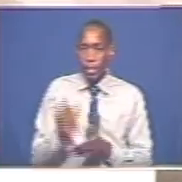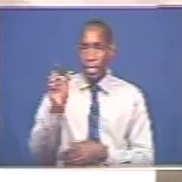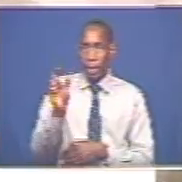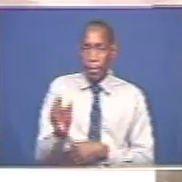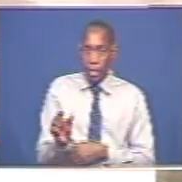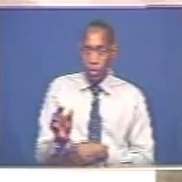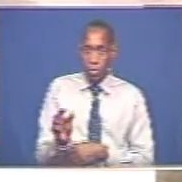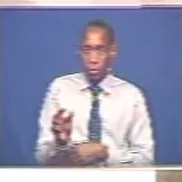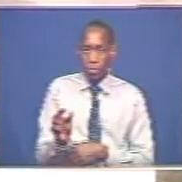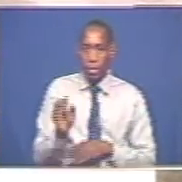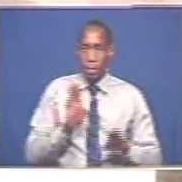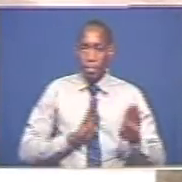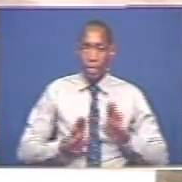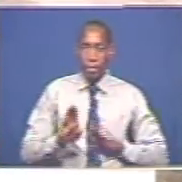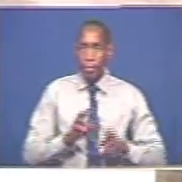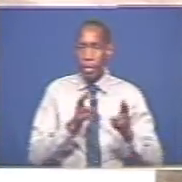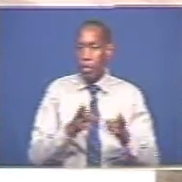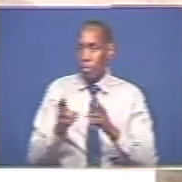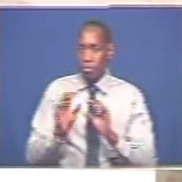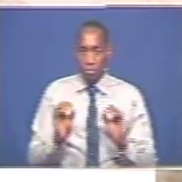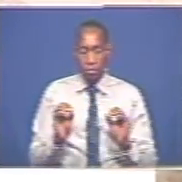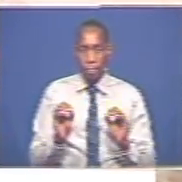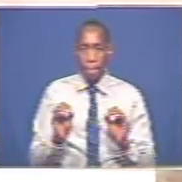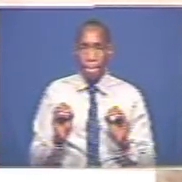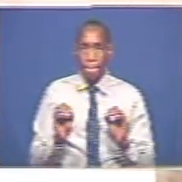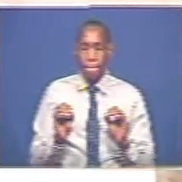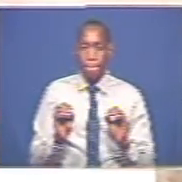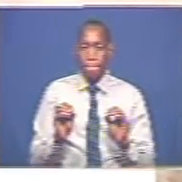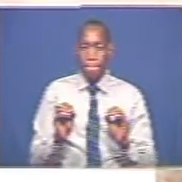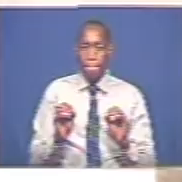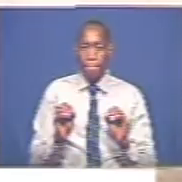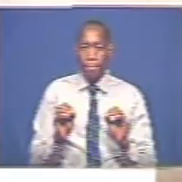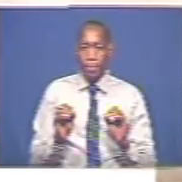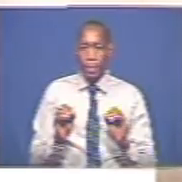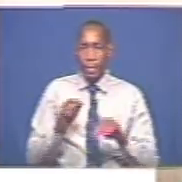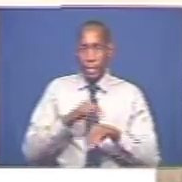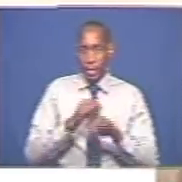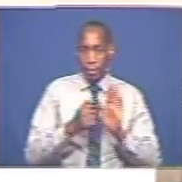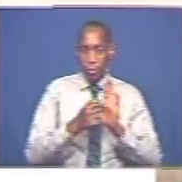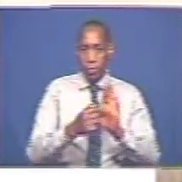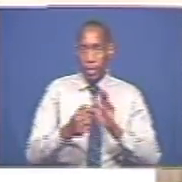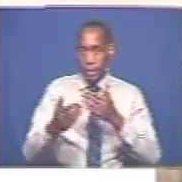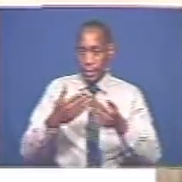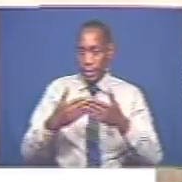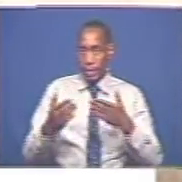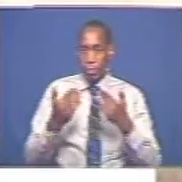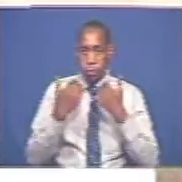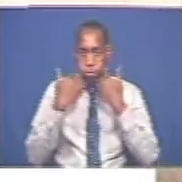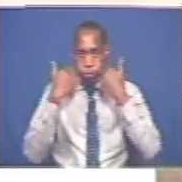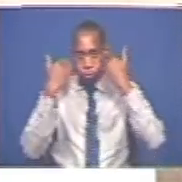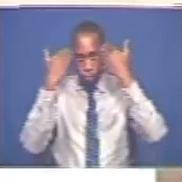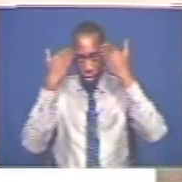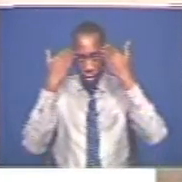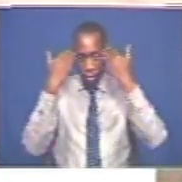mood is unstable. Mm-hmm. Basically, that's what it is. And as you are presenting the symptoms of depression,